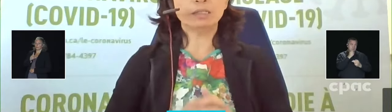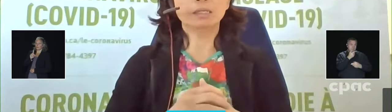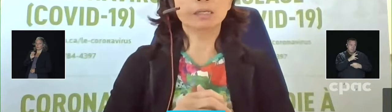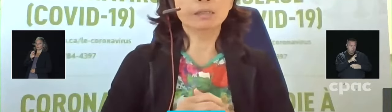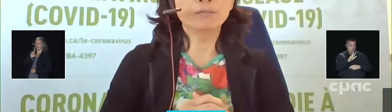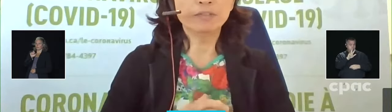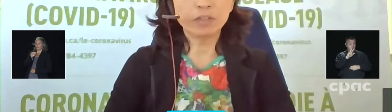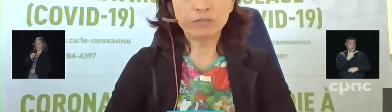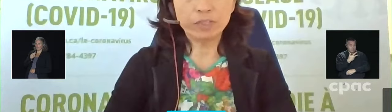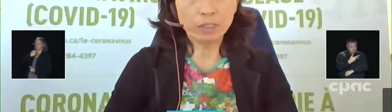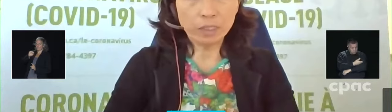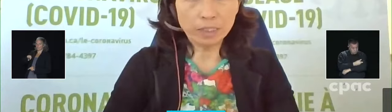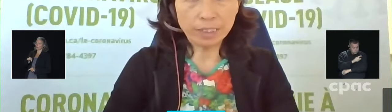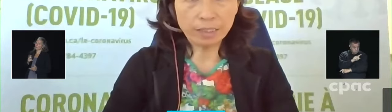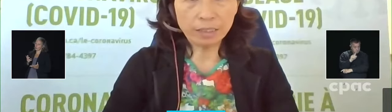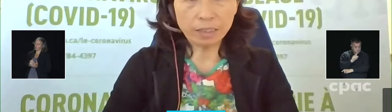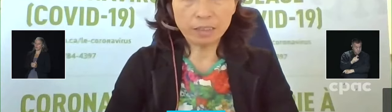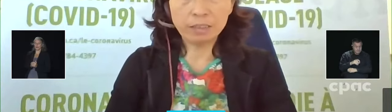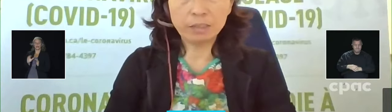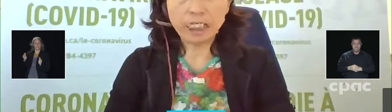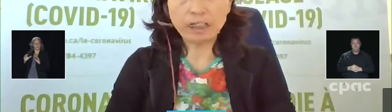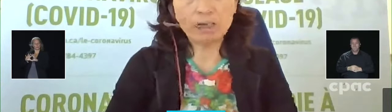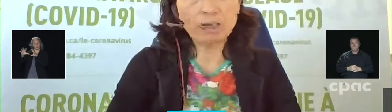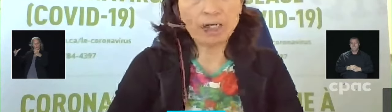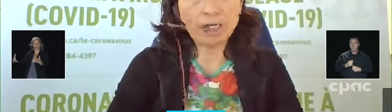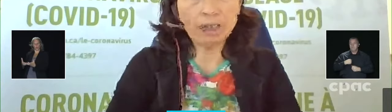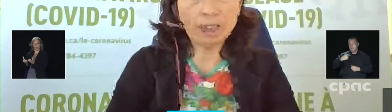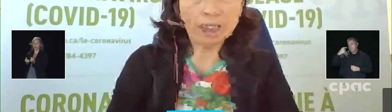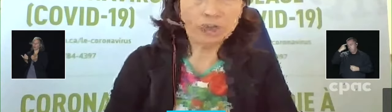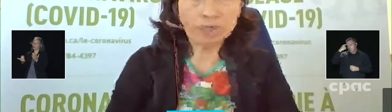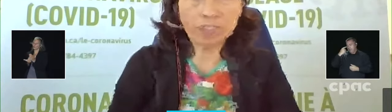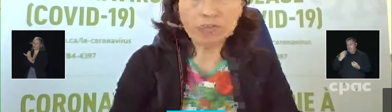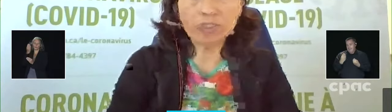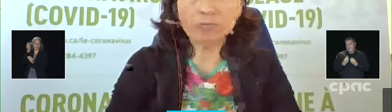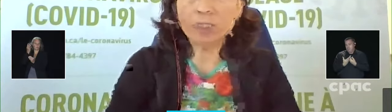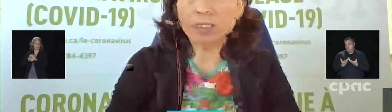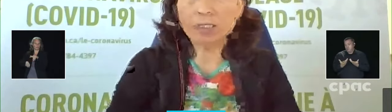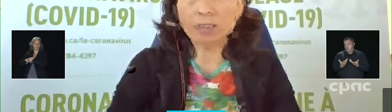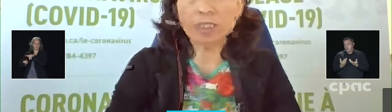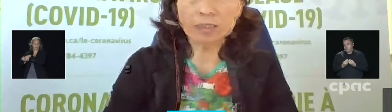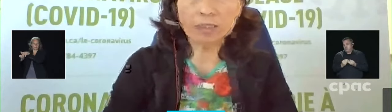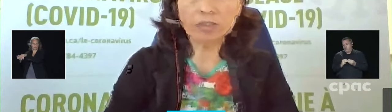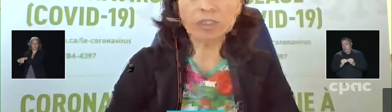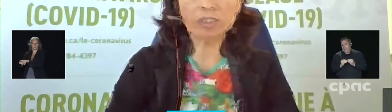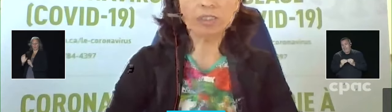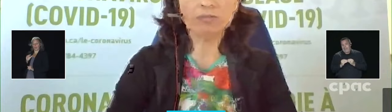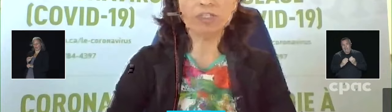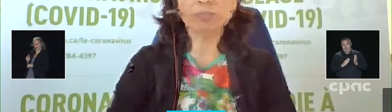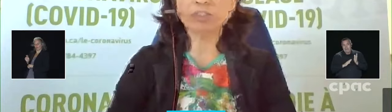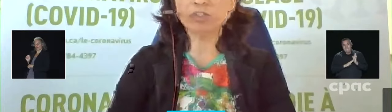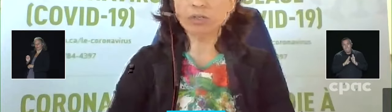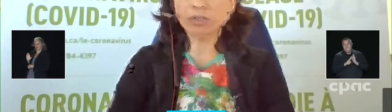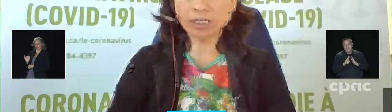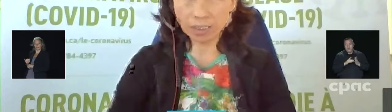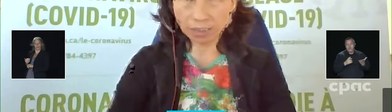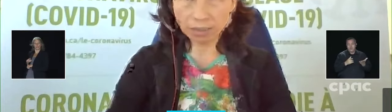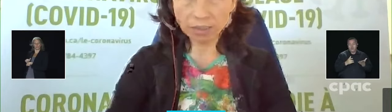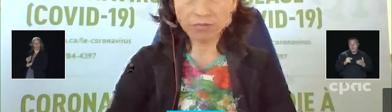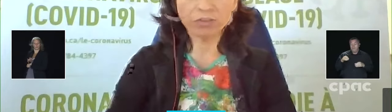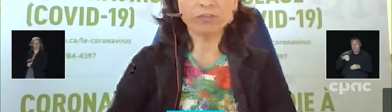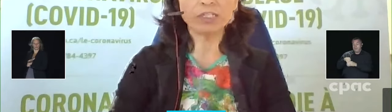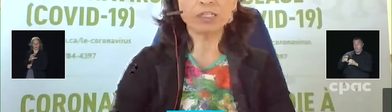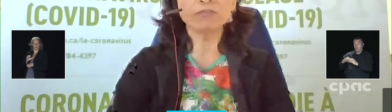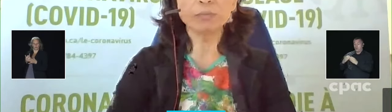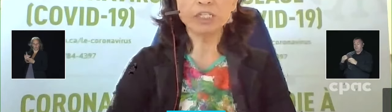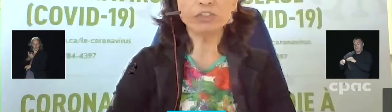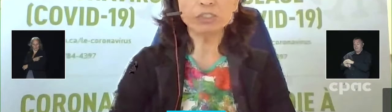Well, I think there's a lot of evolving data in this space, and the National Advisory Committee on Immunization is very much looking at